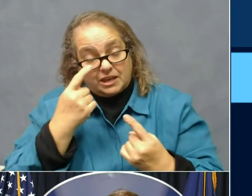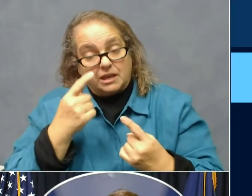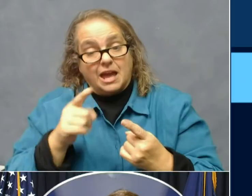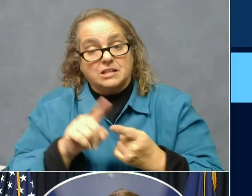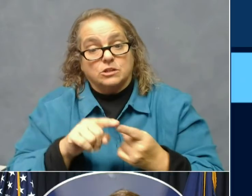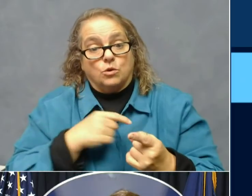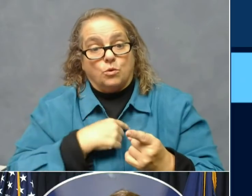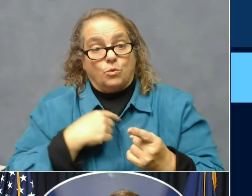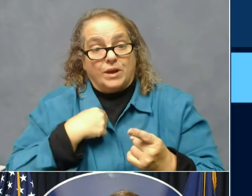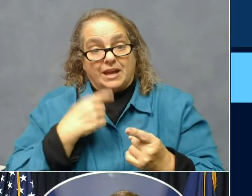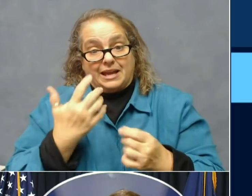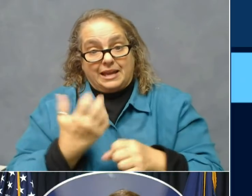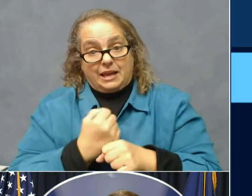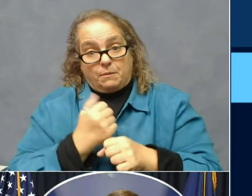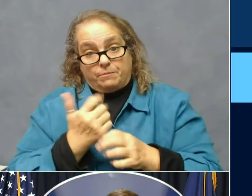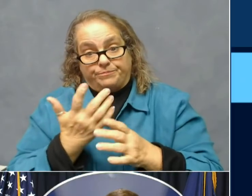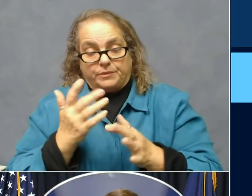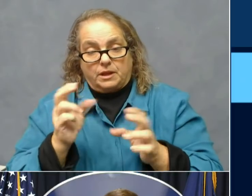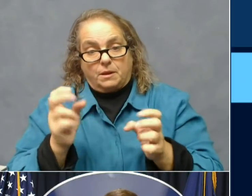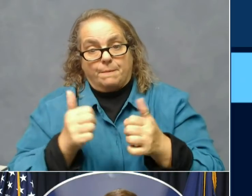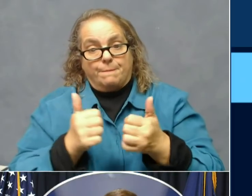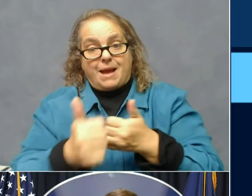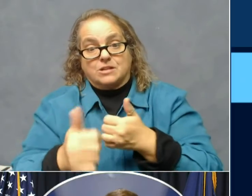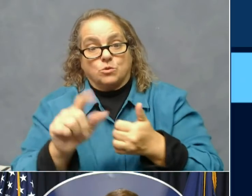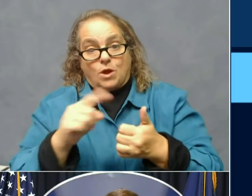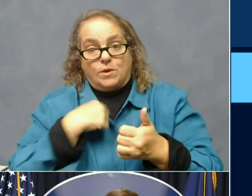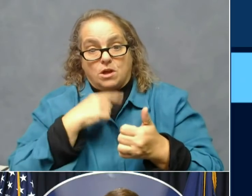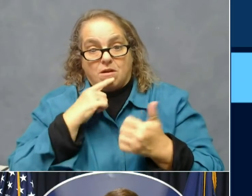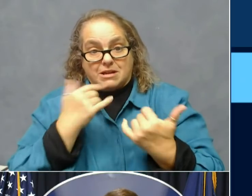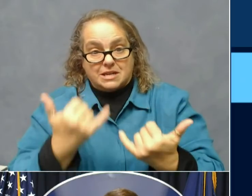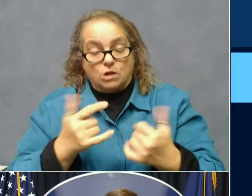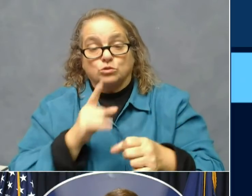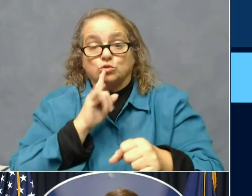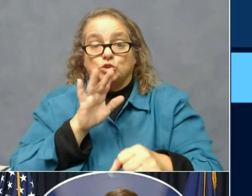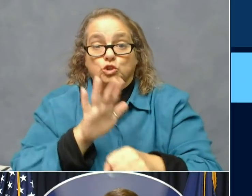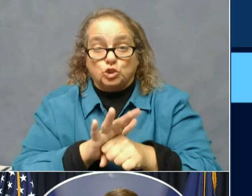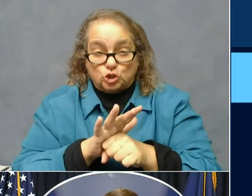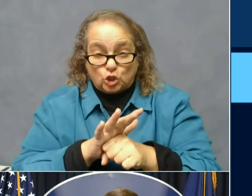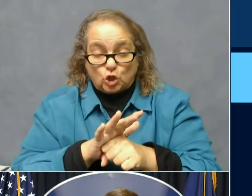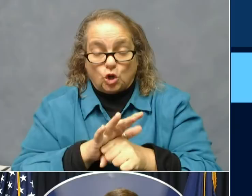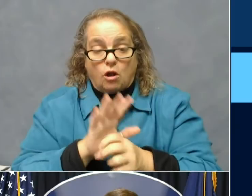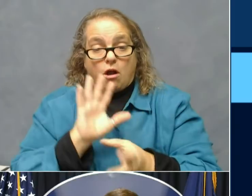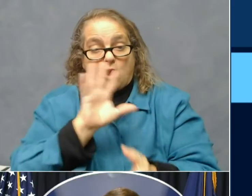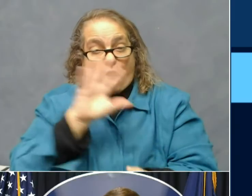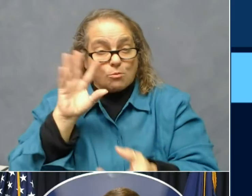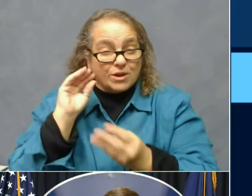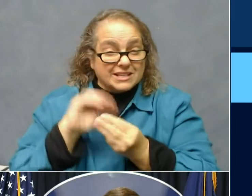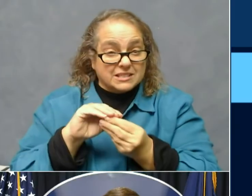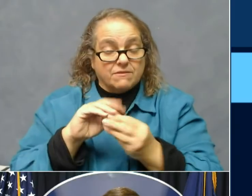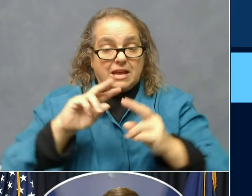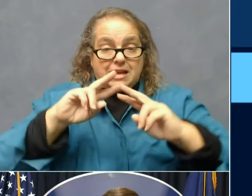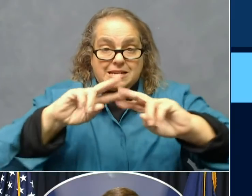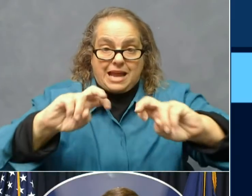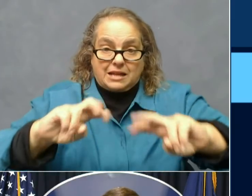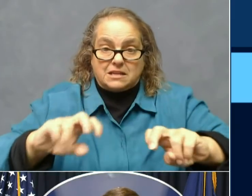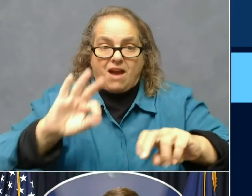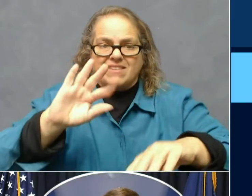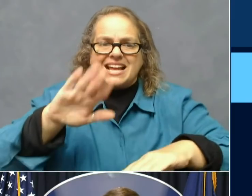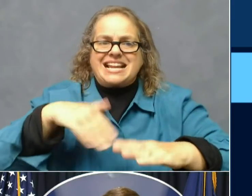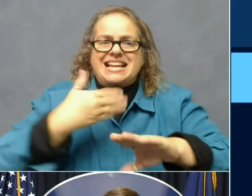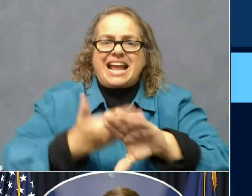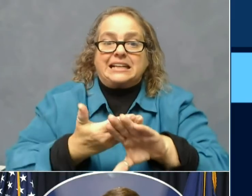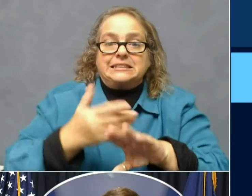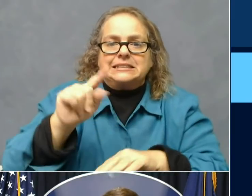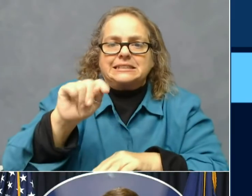in. They ask us to ensure comprehensive analysis of next tier priority of vaccinations, understand immunization of